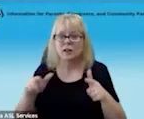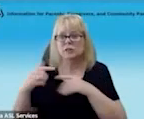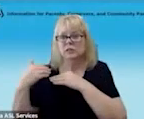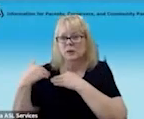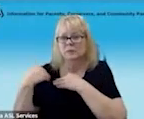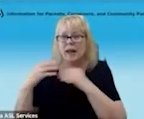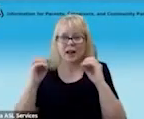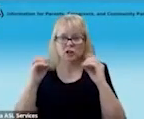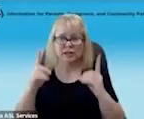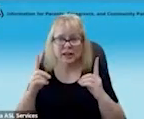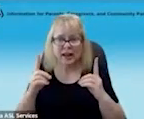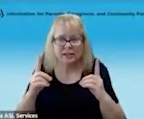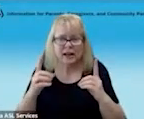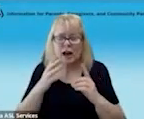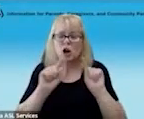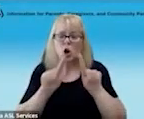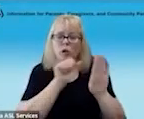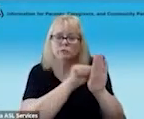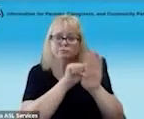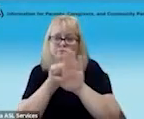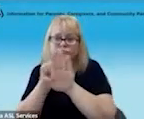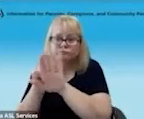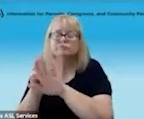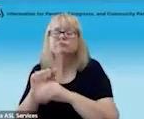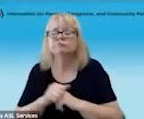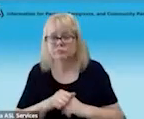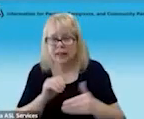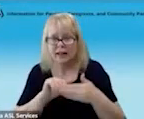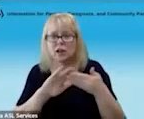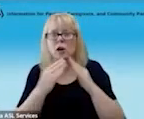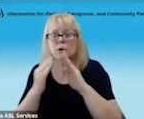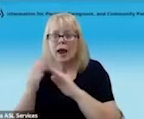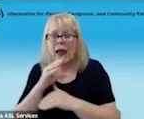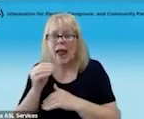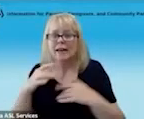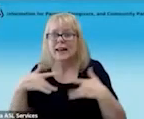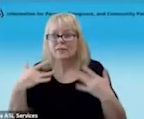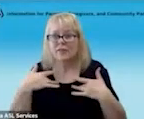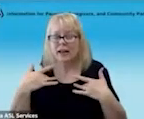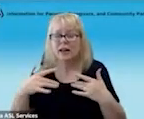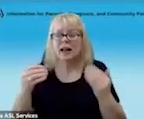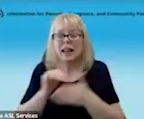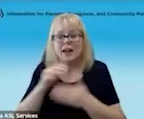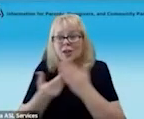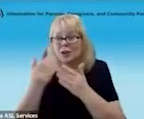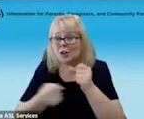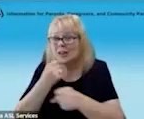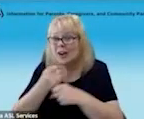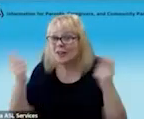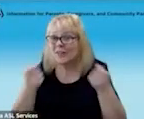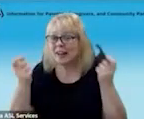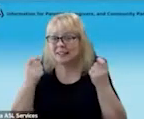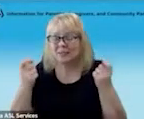We reach our community members and over 20 different languages, and we have used culturally and linguistically responsive outreach